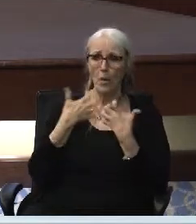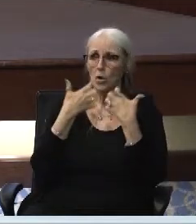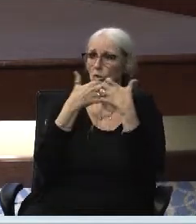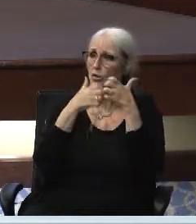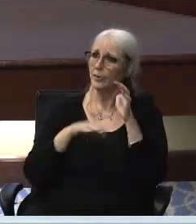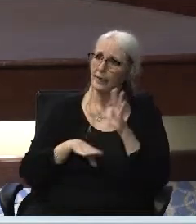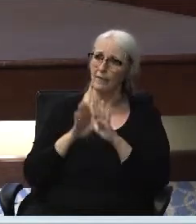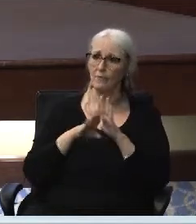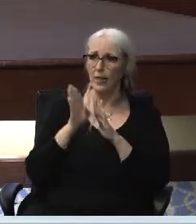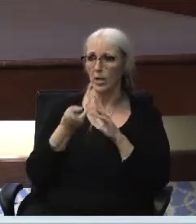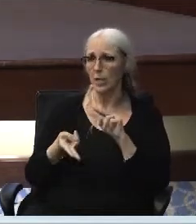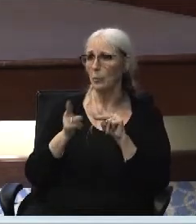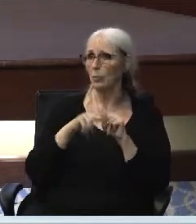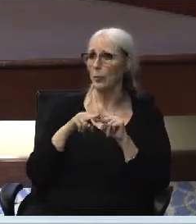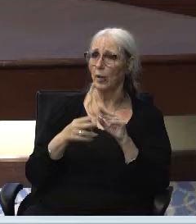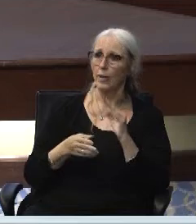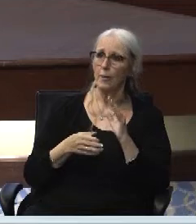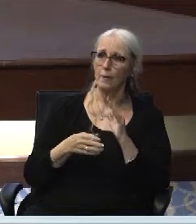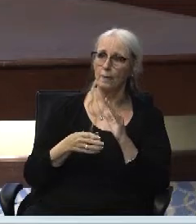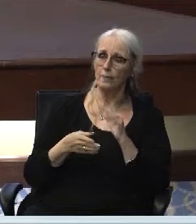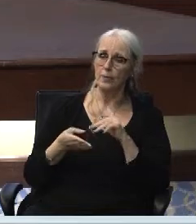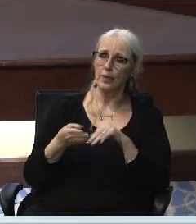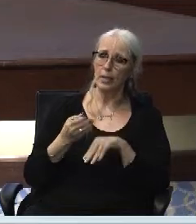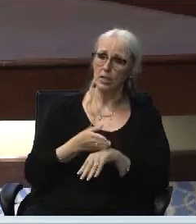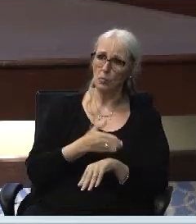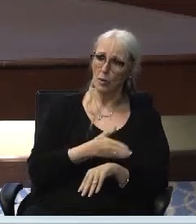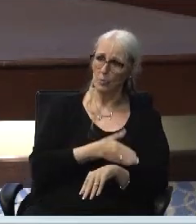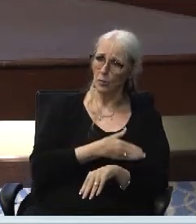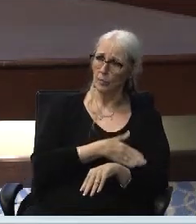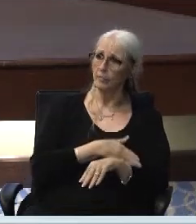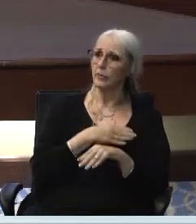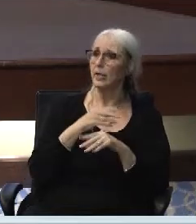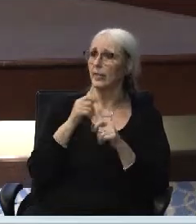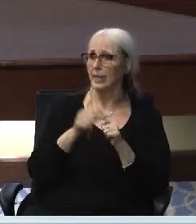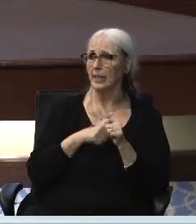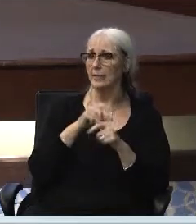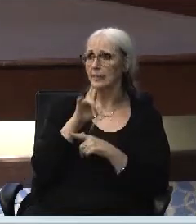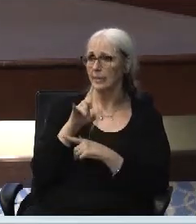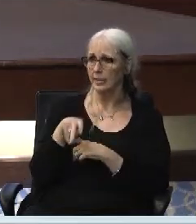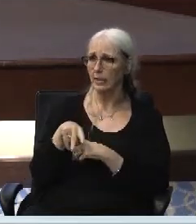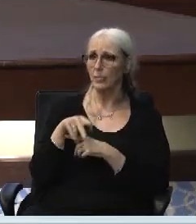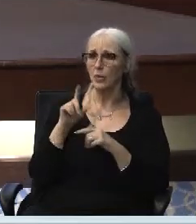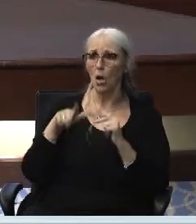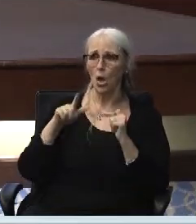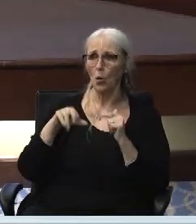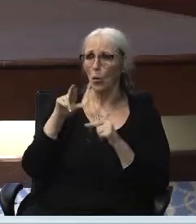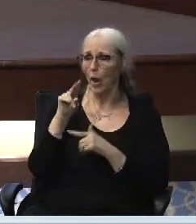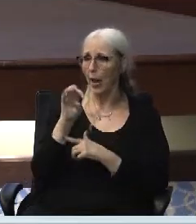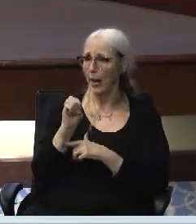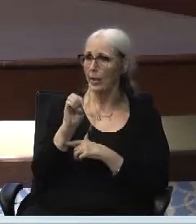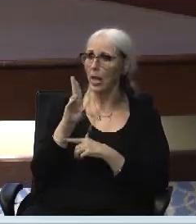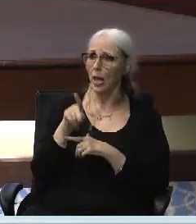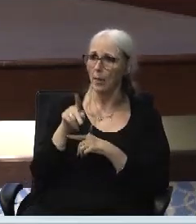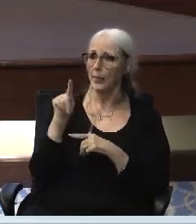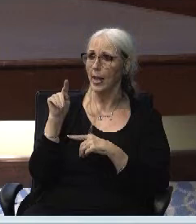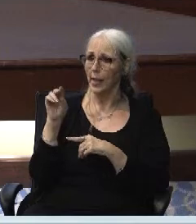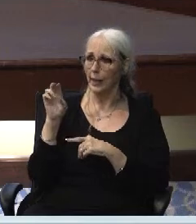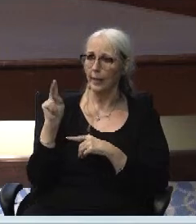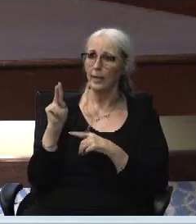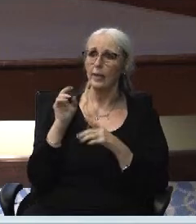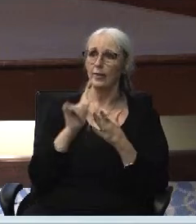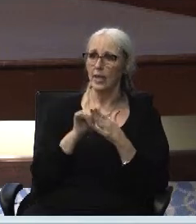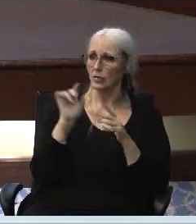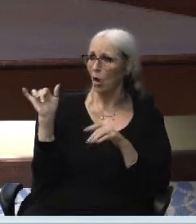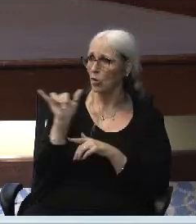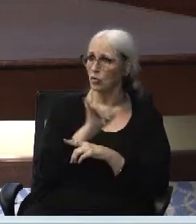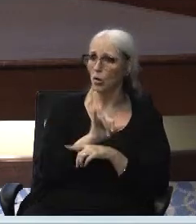to increase vaccination rates, specifically in zip codes and census tracts with the lowest rates of uptake, which happen to also be the areas